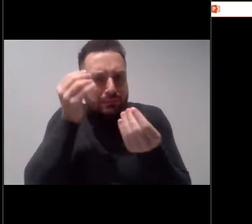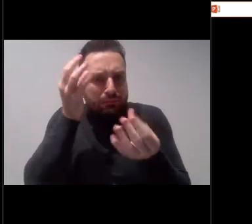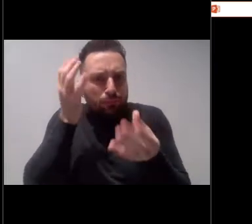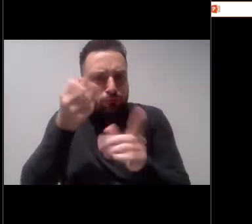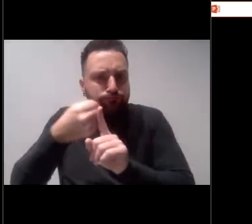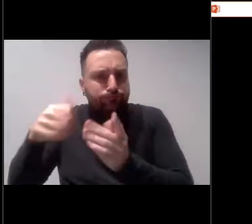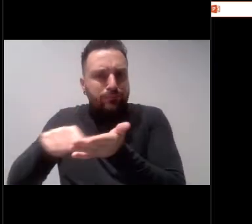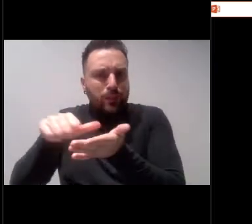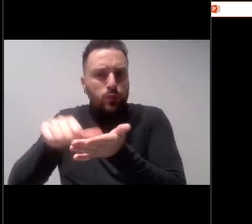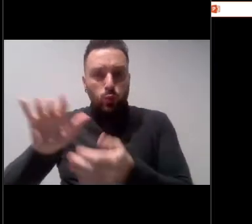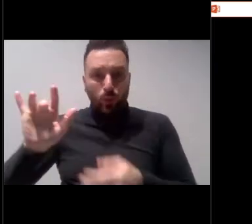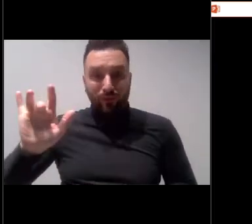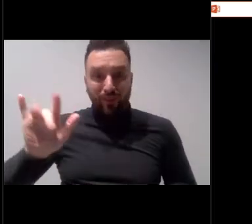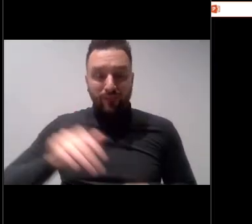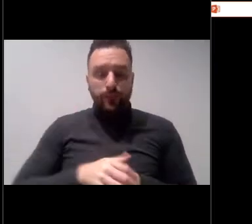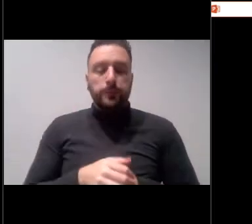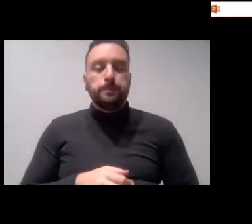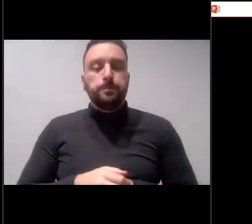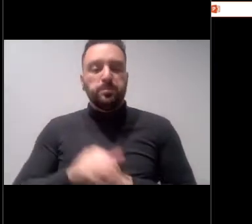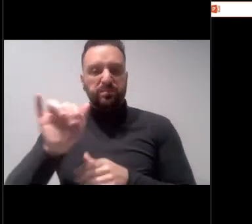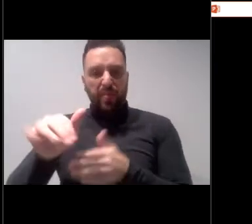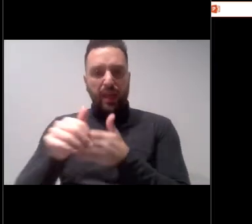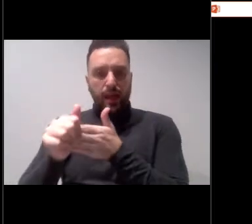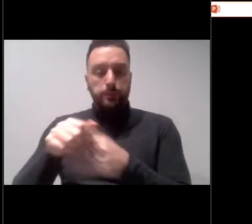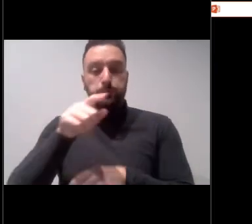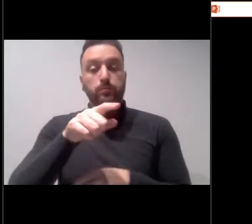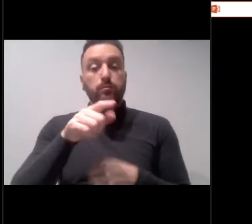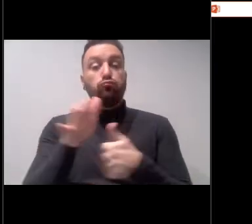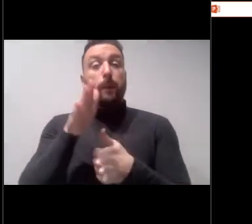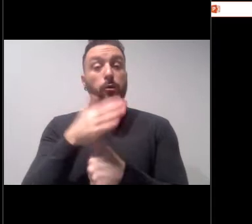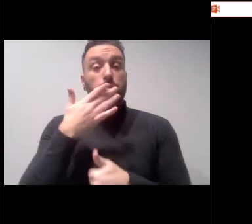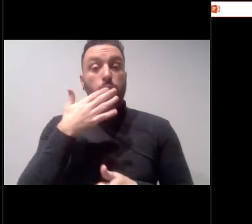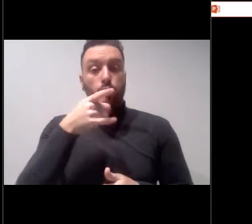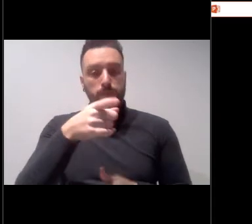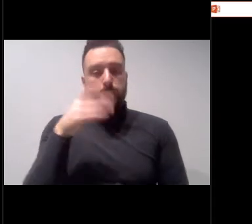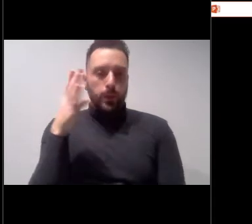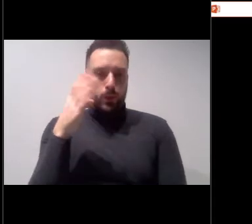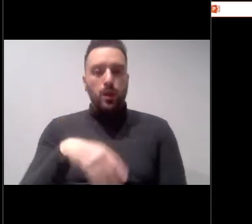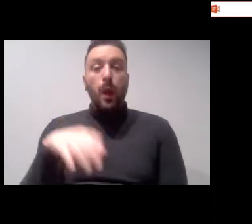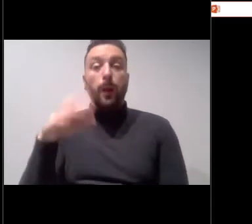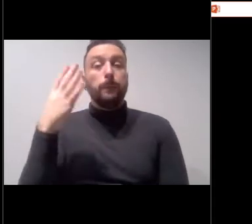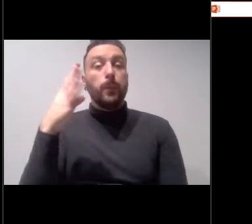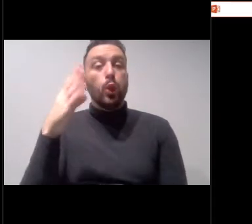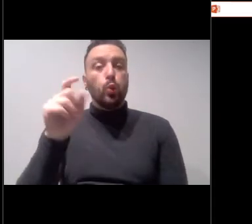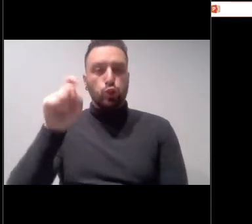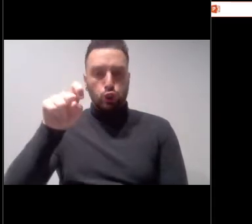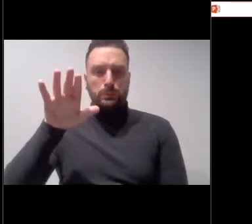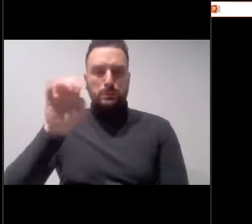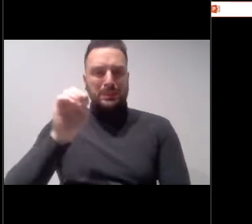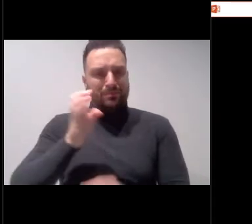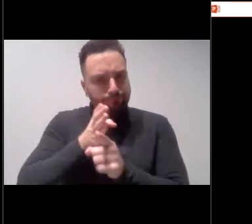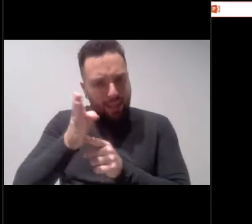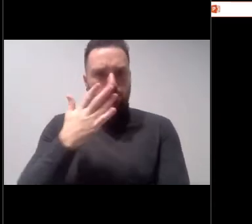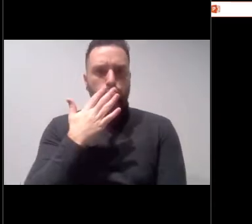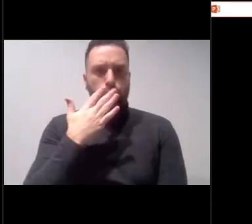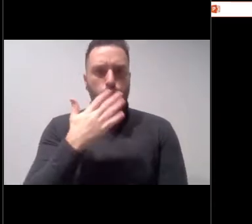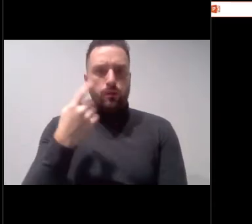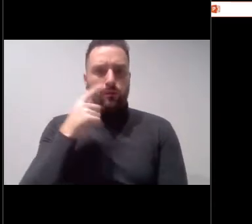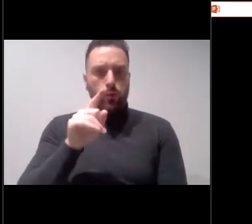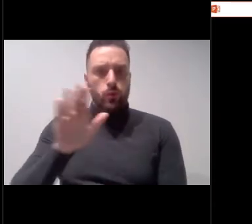brand guide. Our primary colors are dependable blue. Blue should always be the main color of anything that you're working